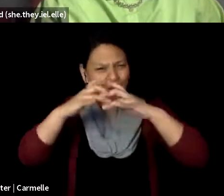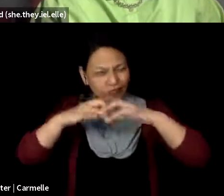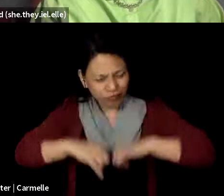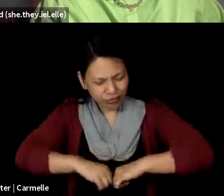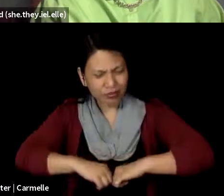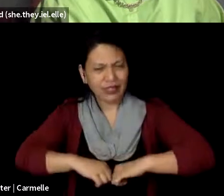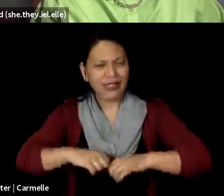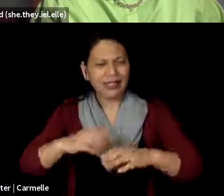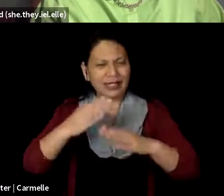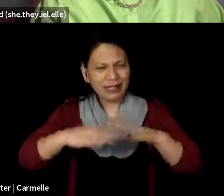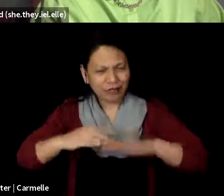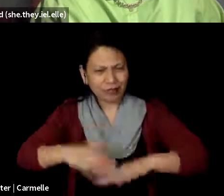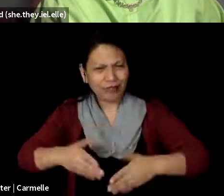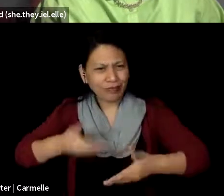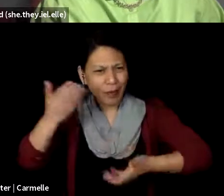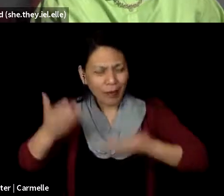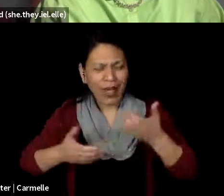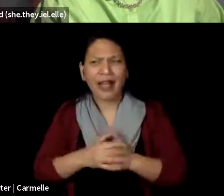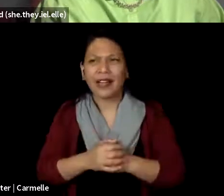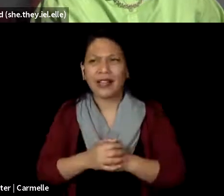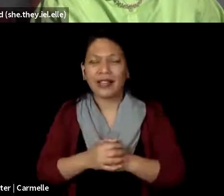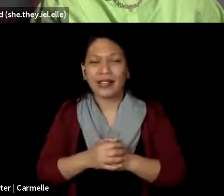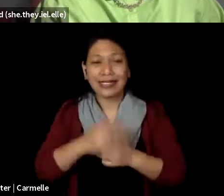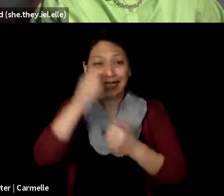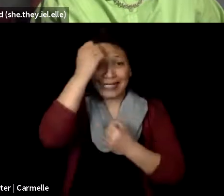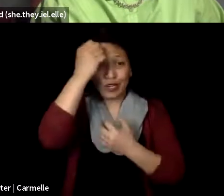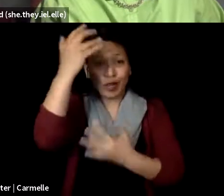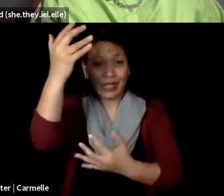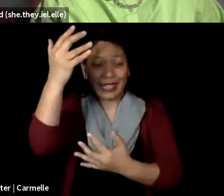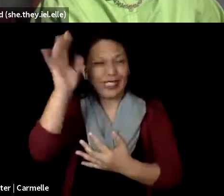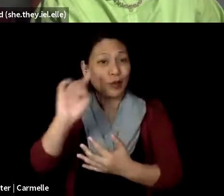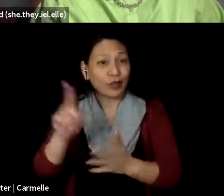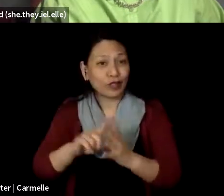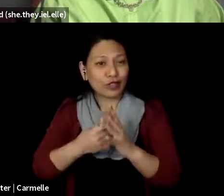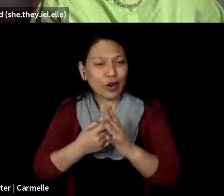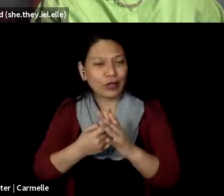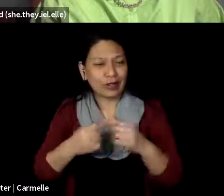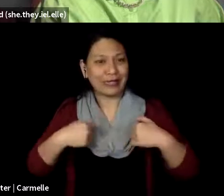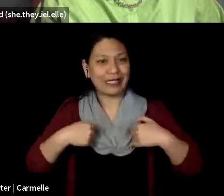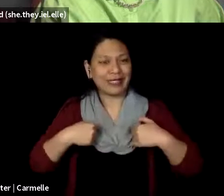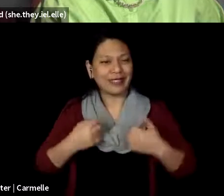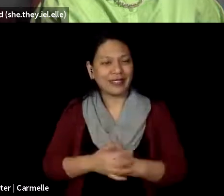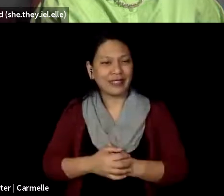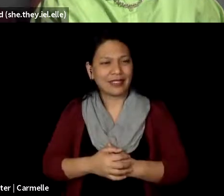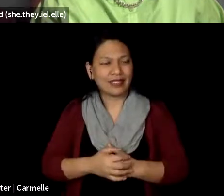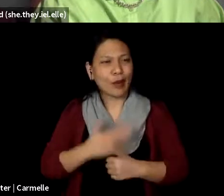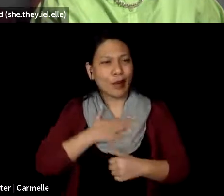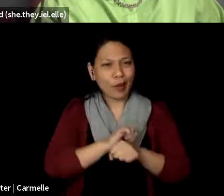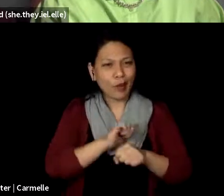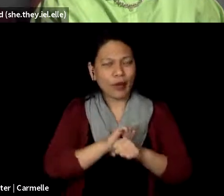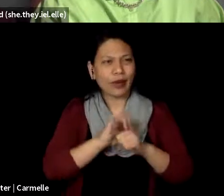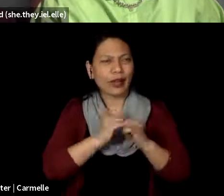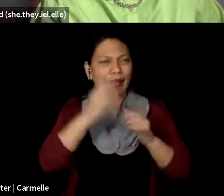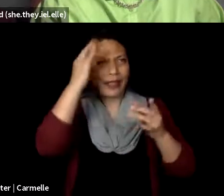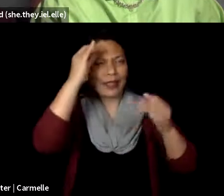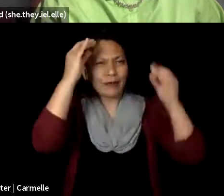I feel like decolonizing has to start with me, and it has to start with the work that I have to do on my brain and my body